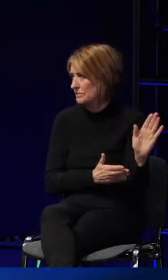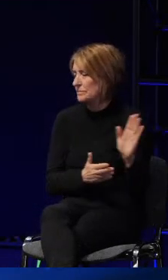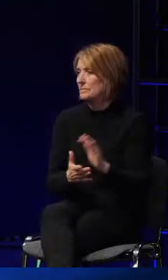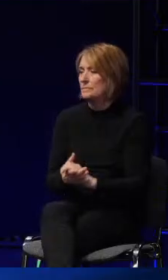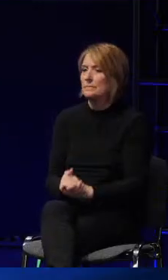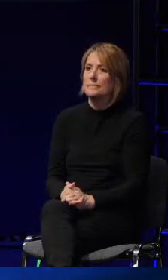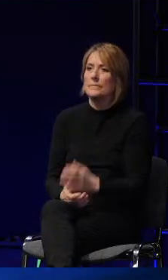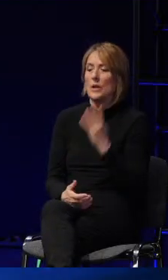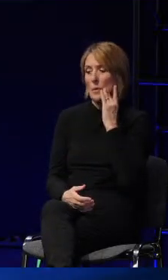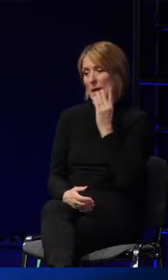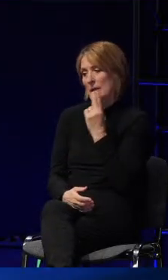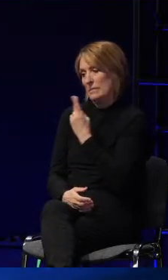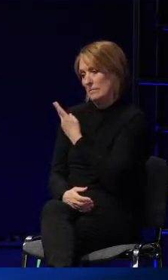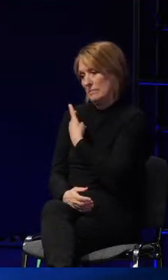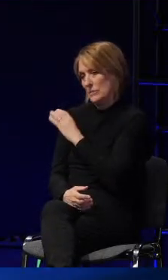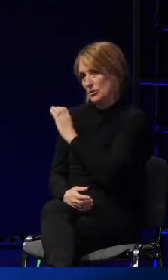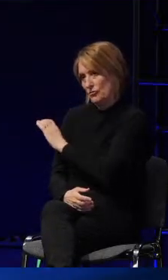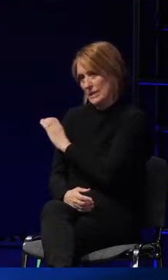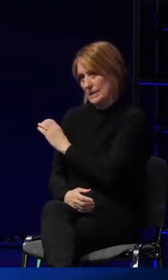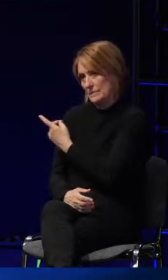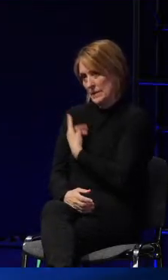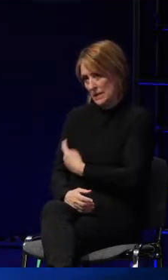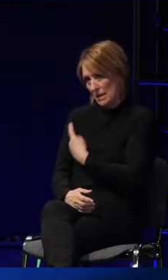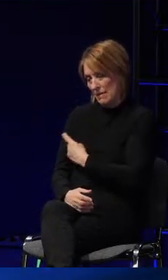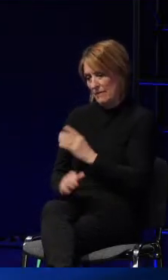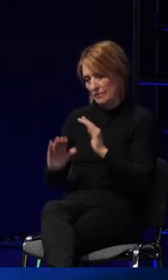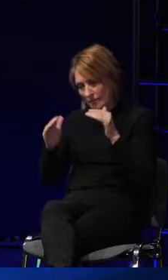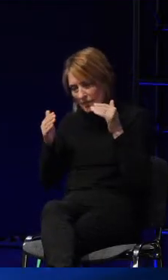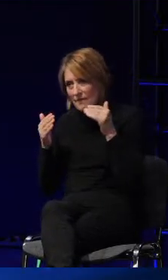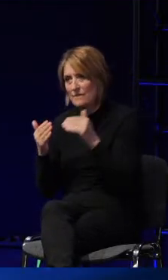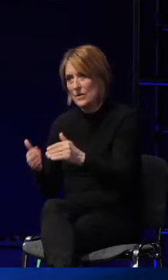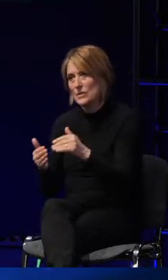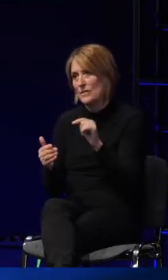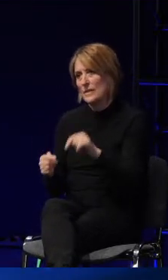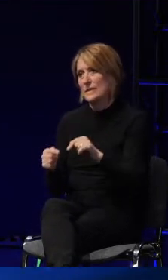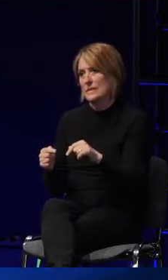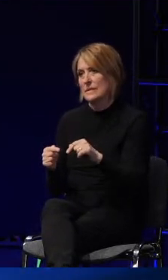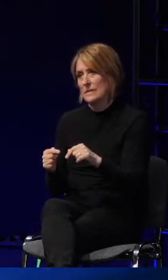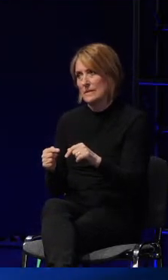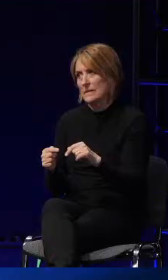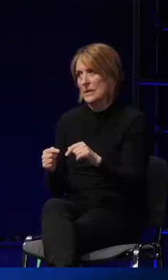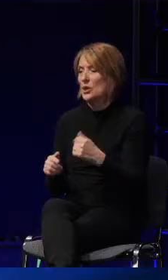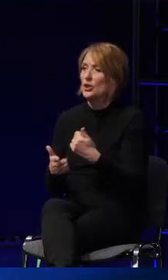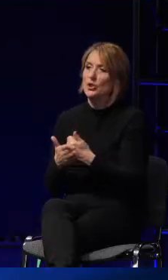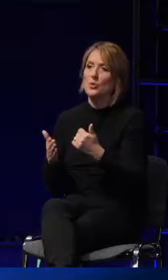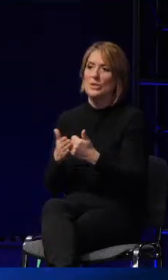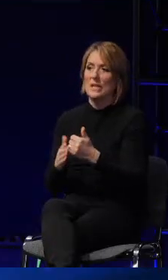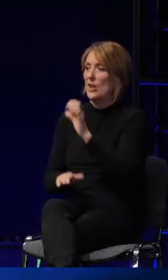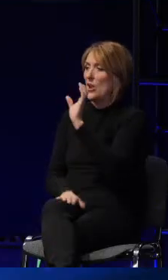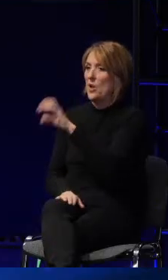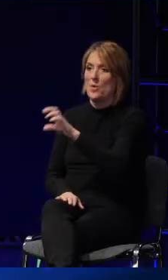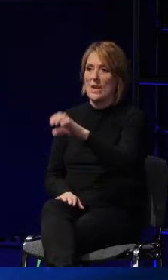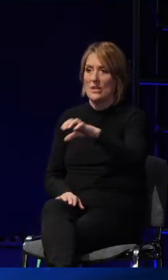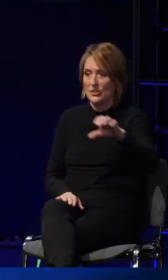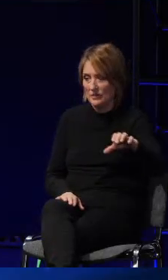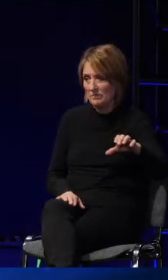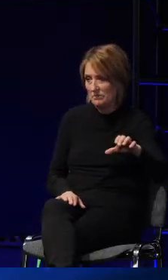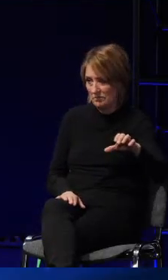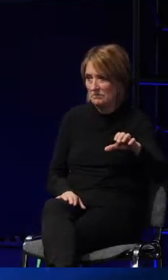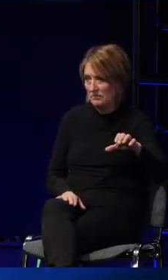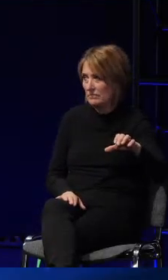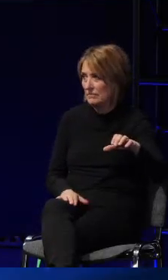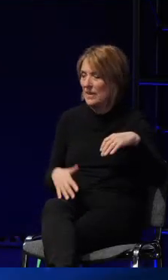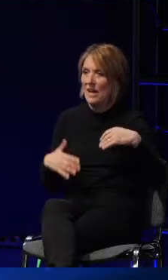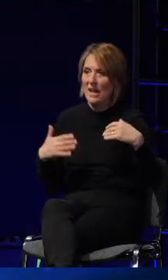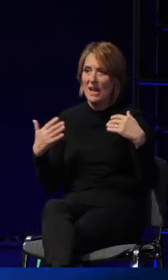I started working on this, we would just be on locations, and it would just be we need a